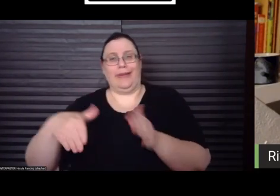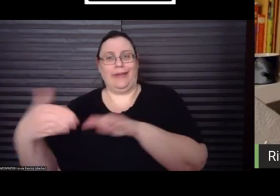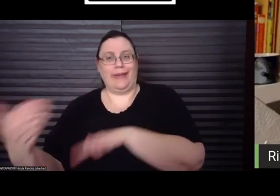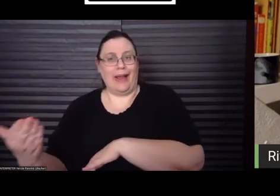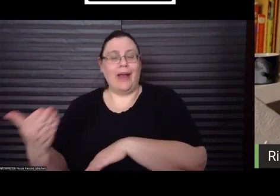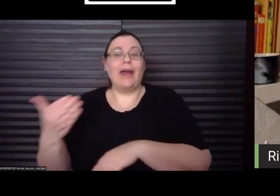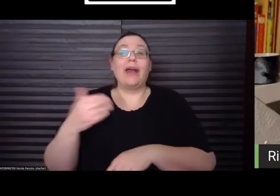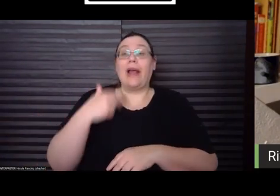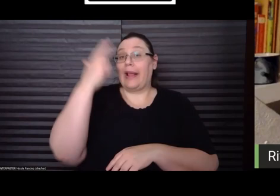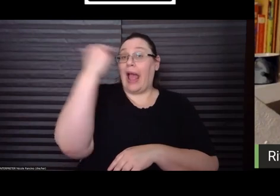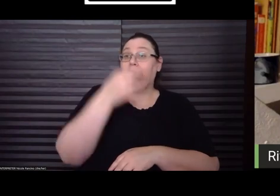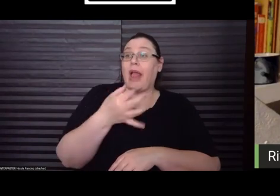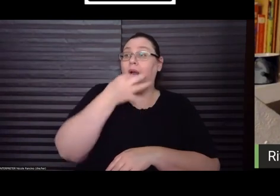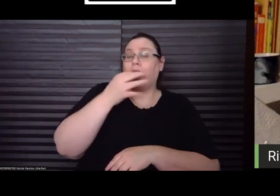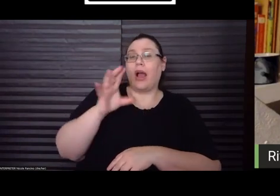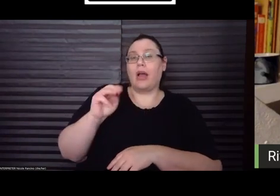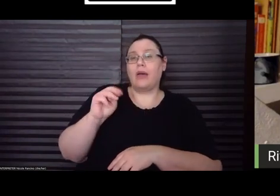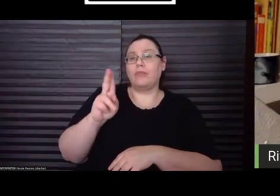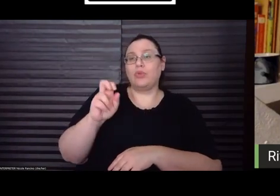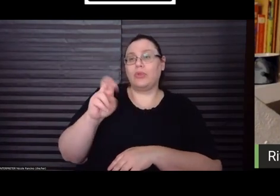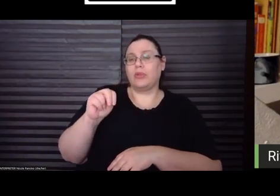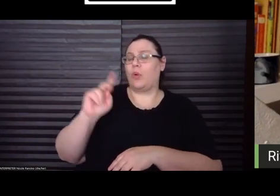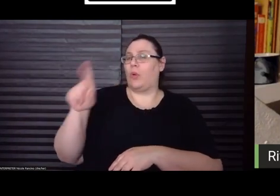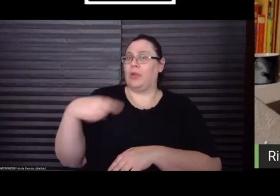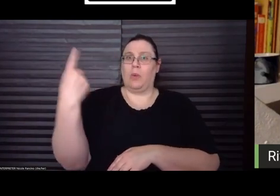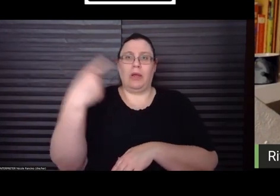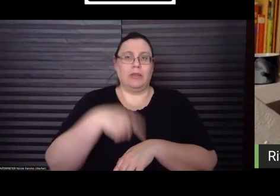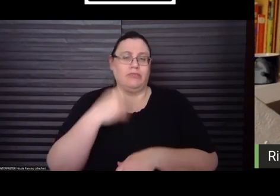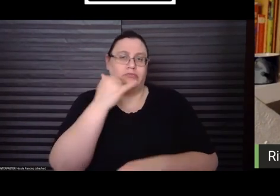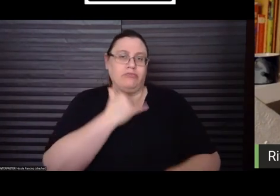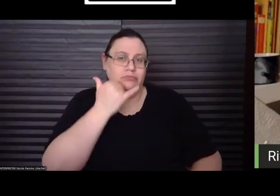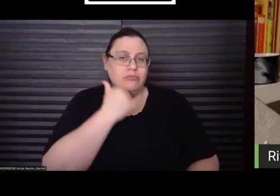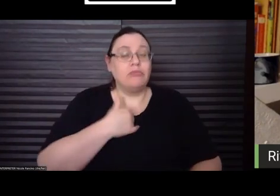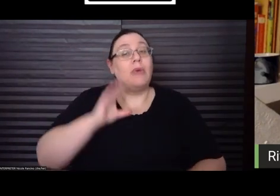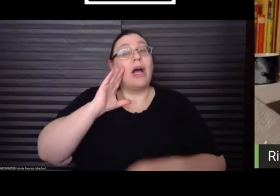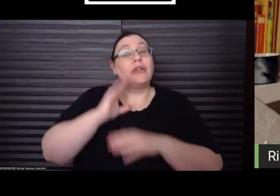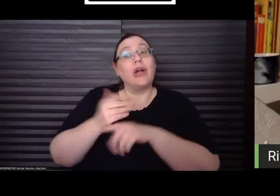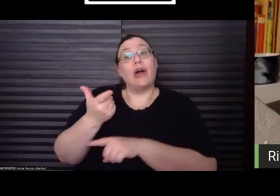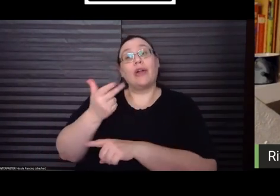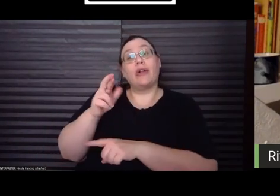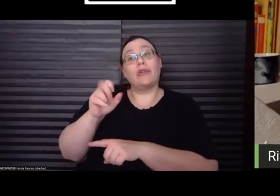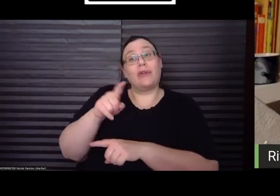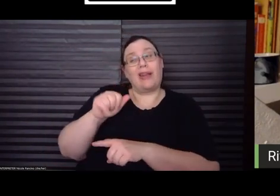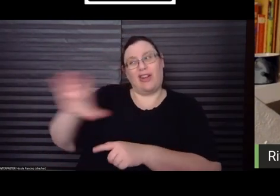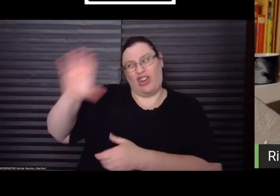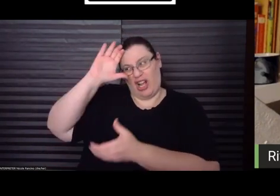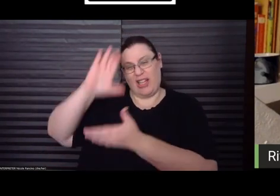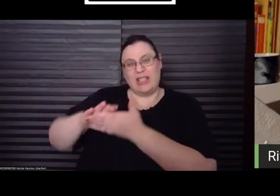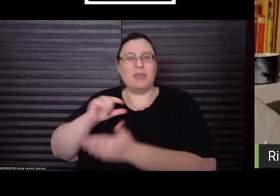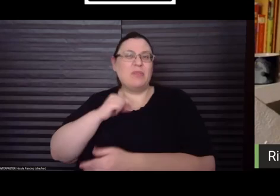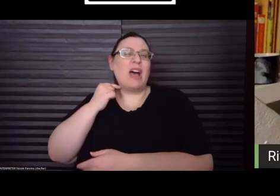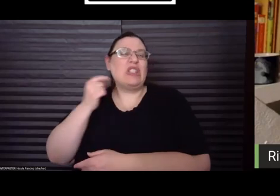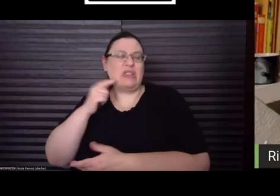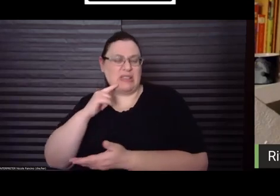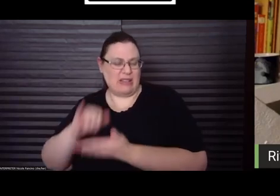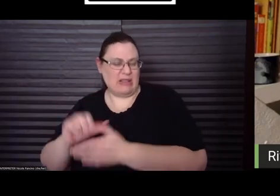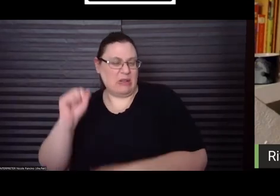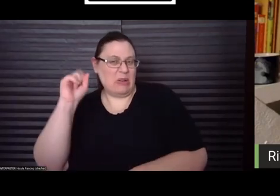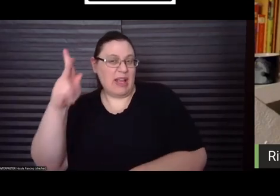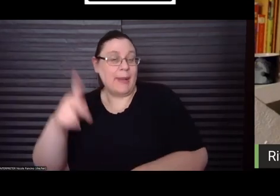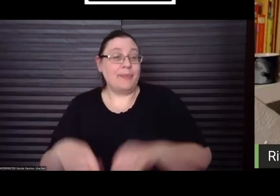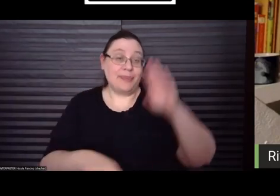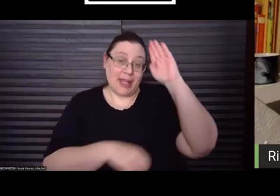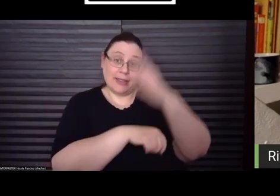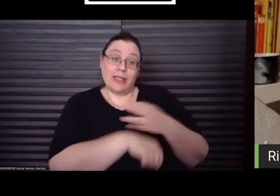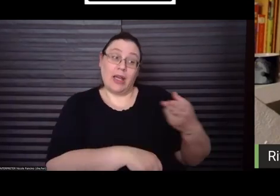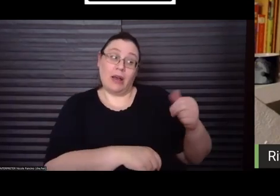I took Catholic communion only 1 time in error. My daughter Greta is married to a pastor who says that's okay.